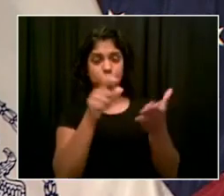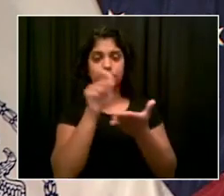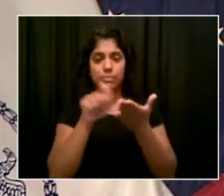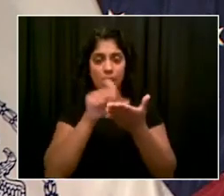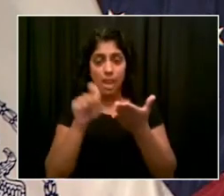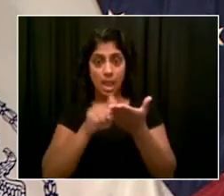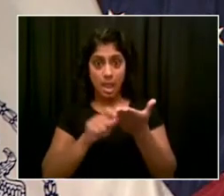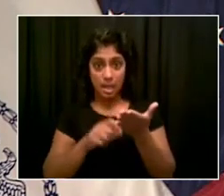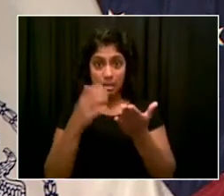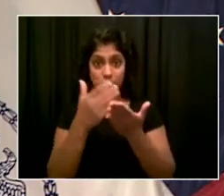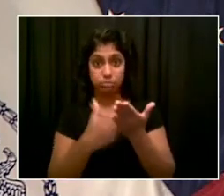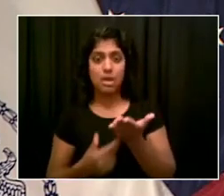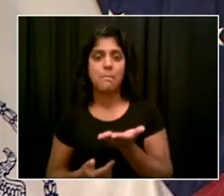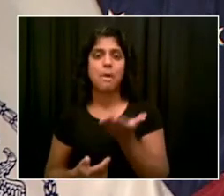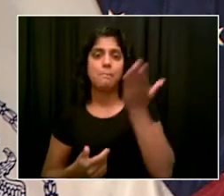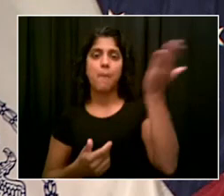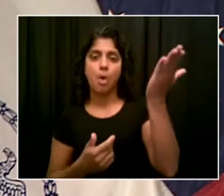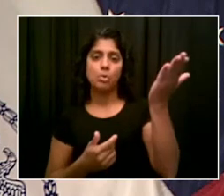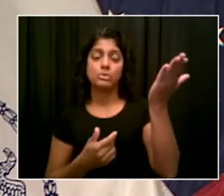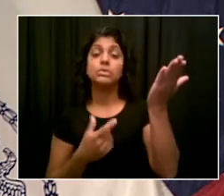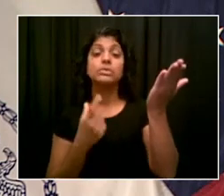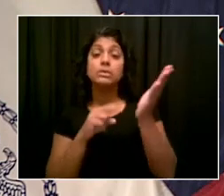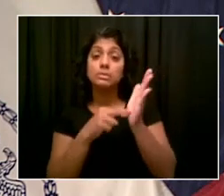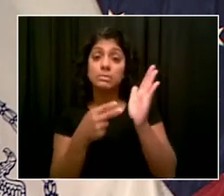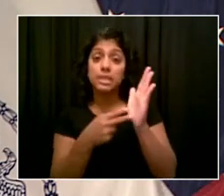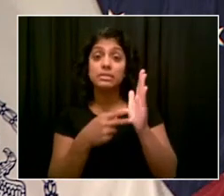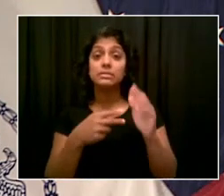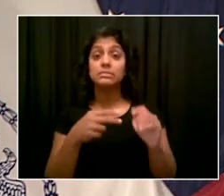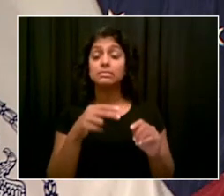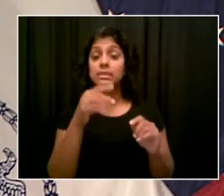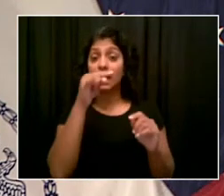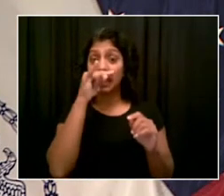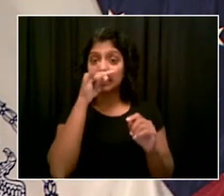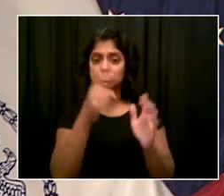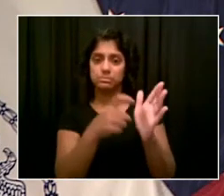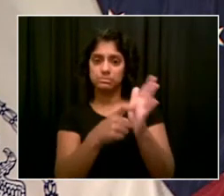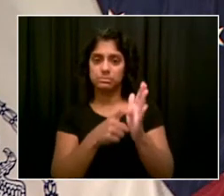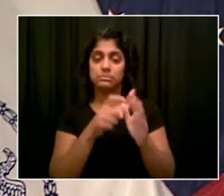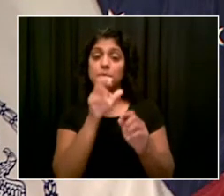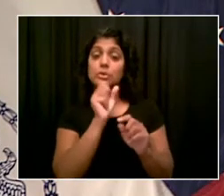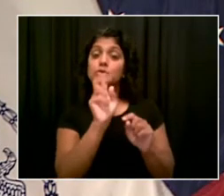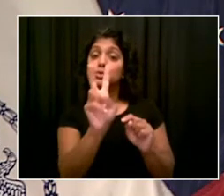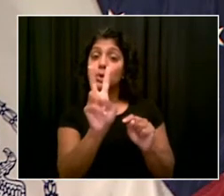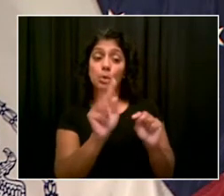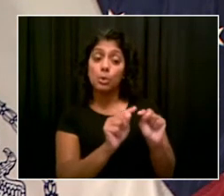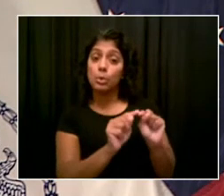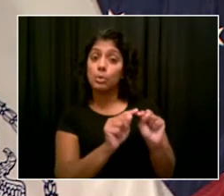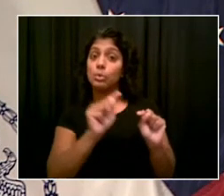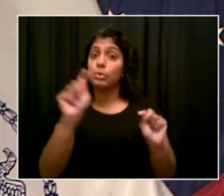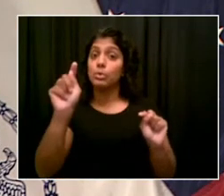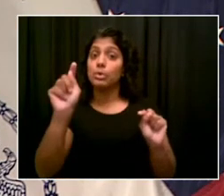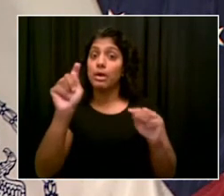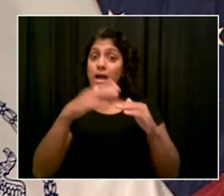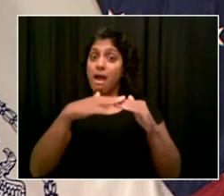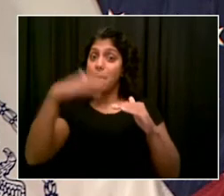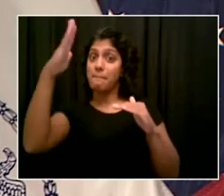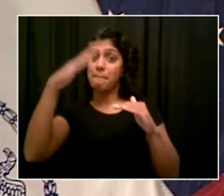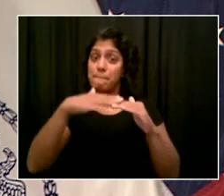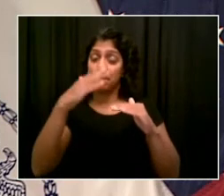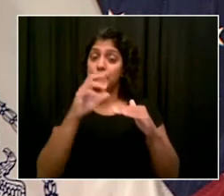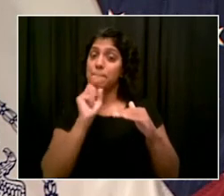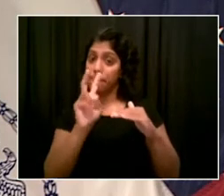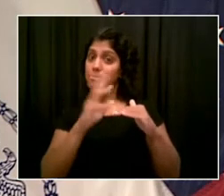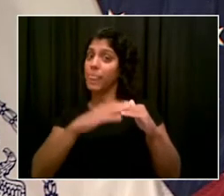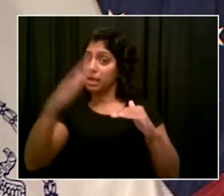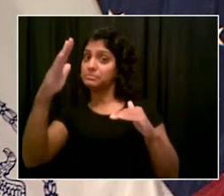over, and now they hear masks this fall. They hear Councilman Levine saying we want a mask mandate. Are New Yorkers getting two